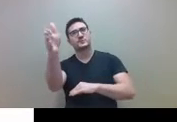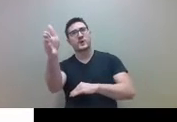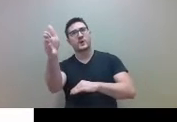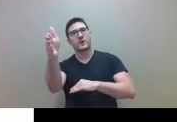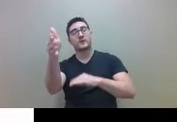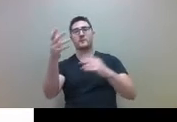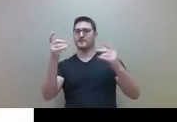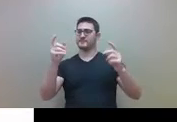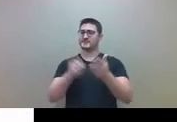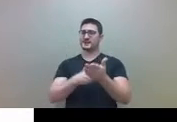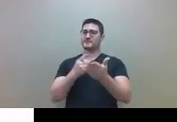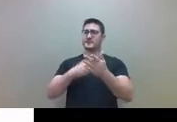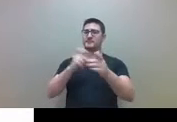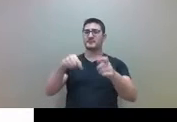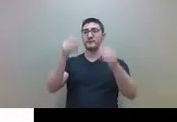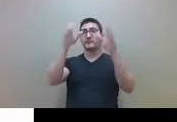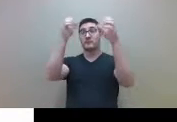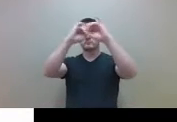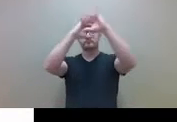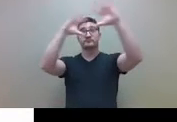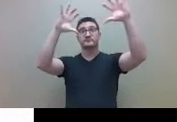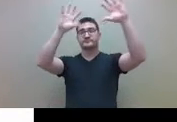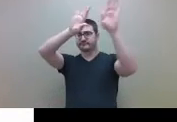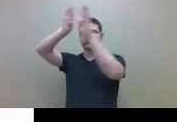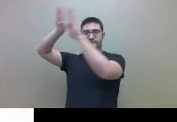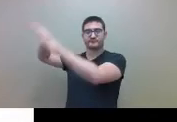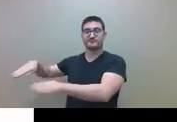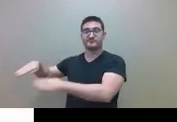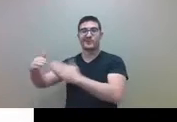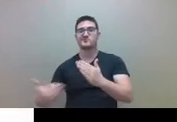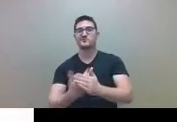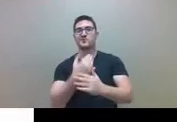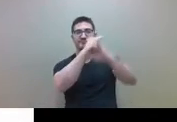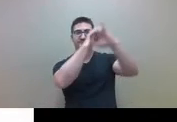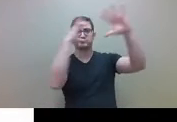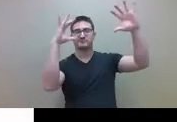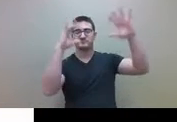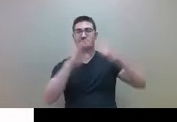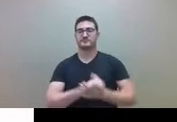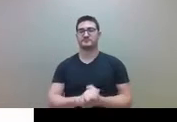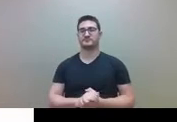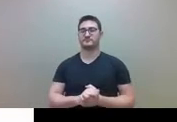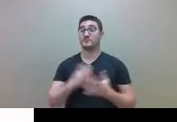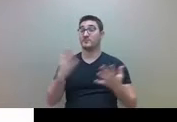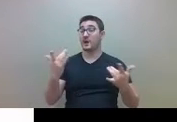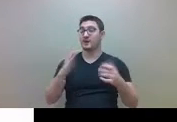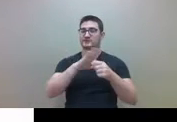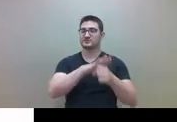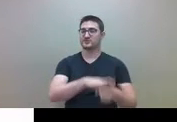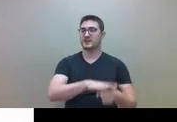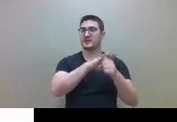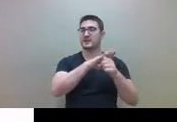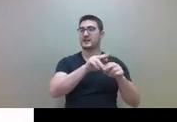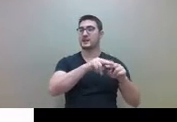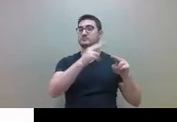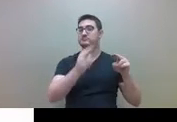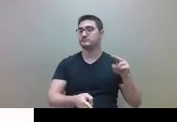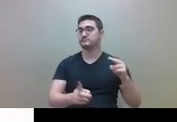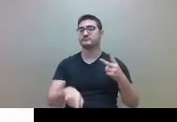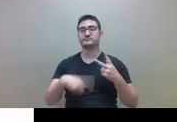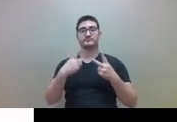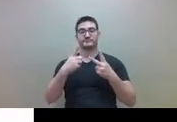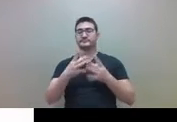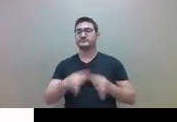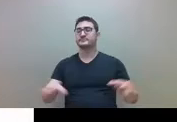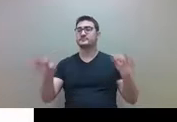stress, expand your support circle, and you want to make sure that it's documented and the location of that information